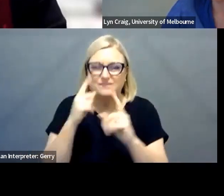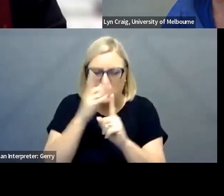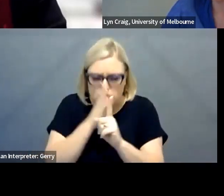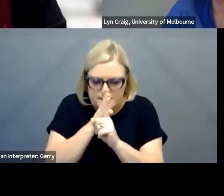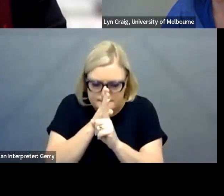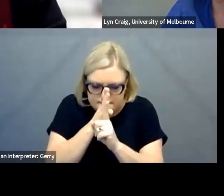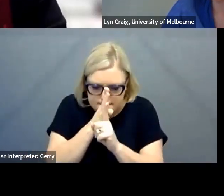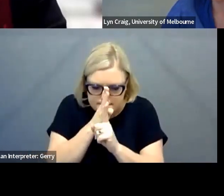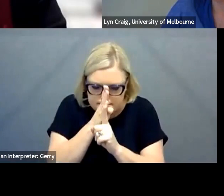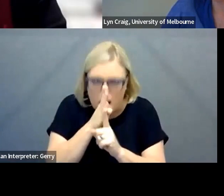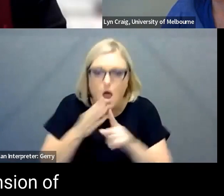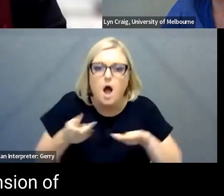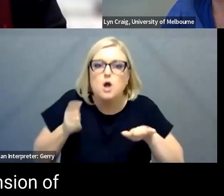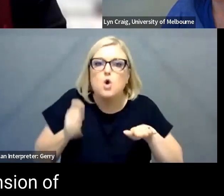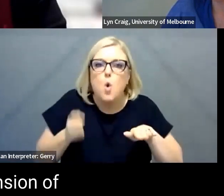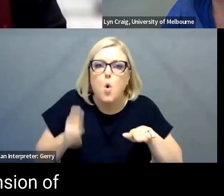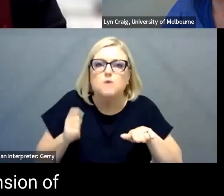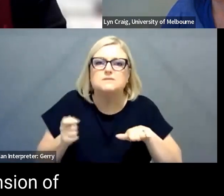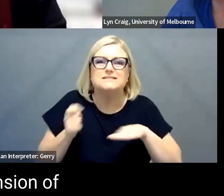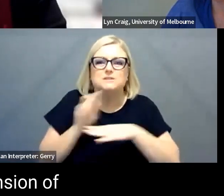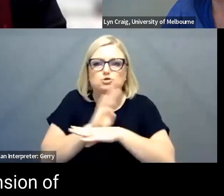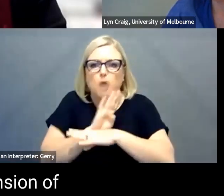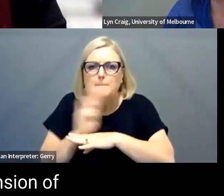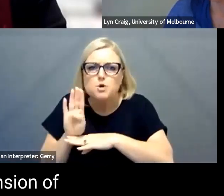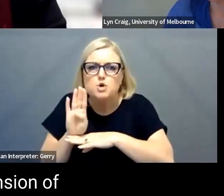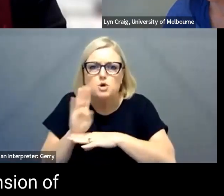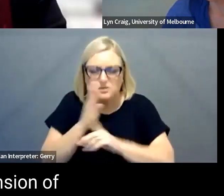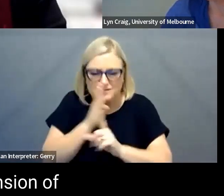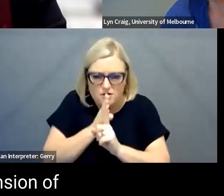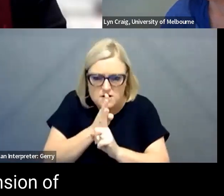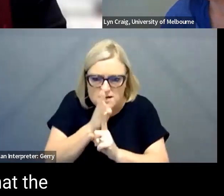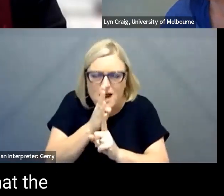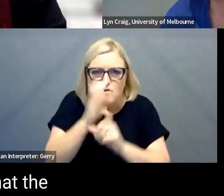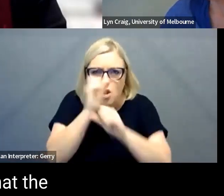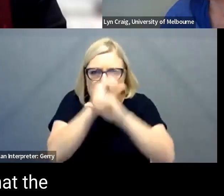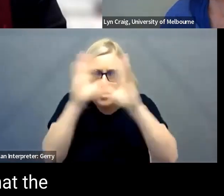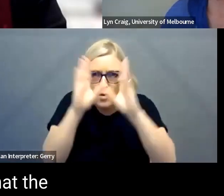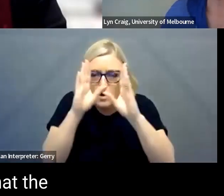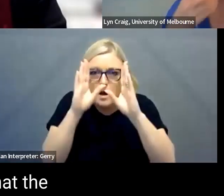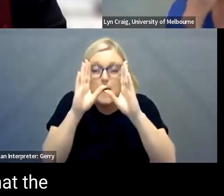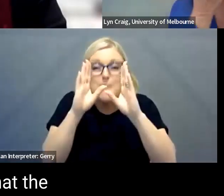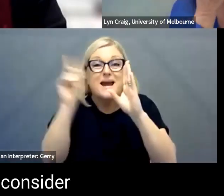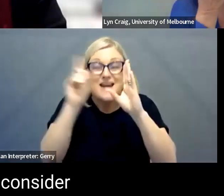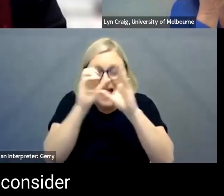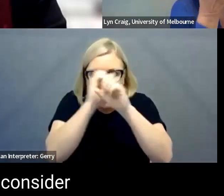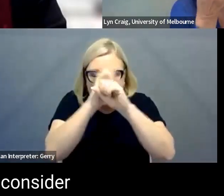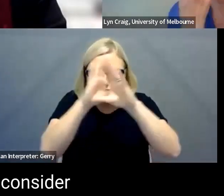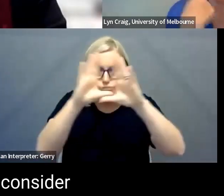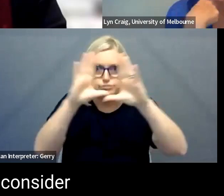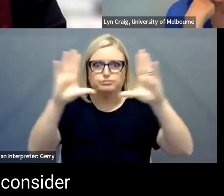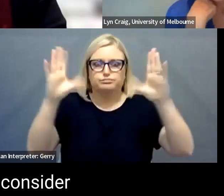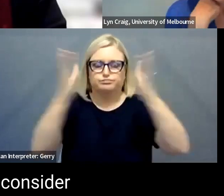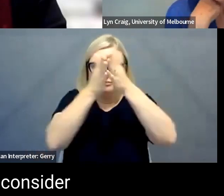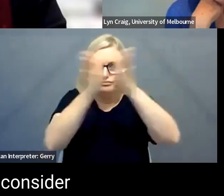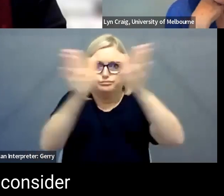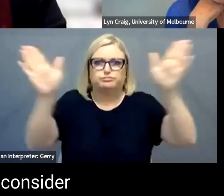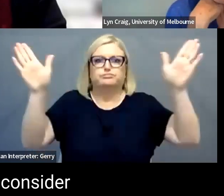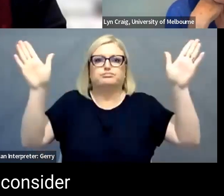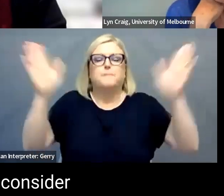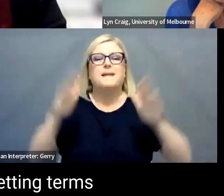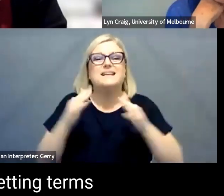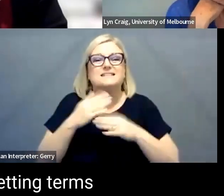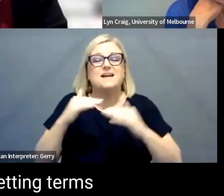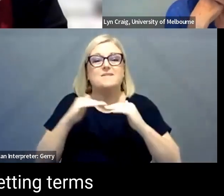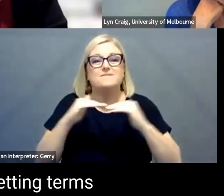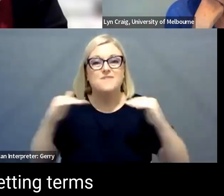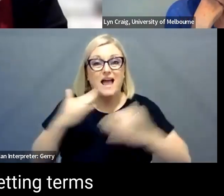and tribunals. This expansion of that consideration means that the Fair Work Commission will need to consider gender